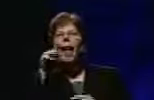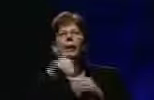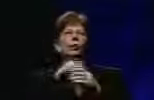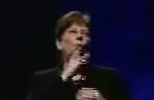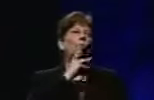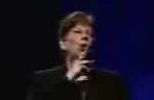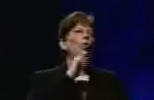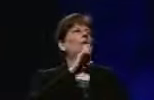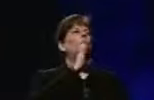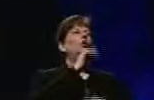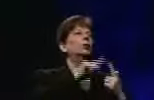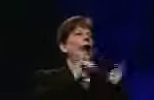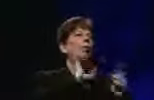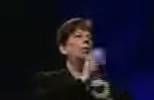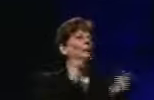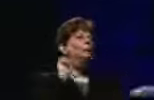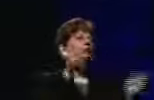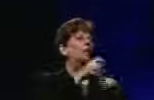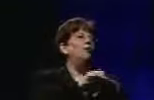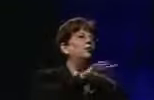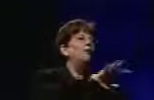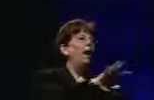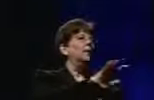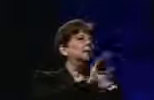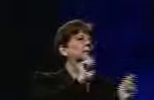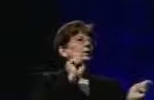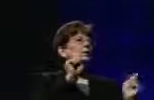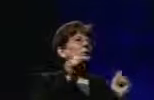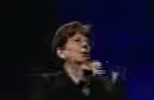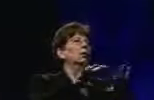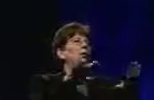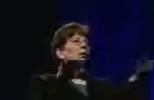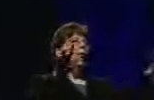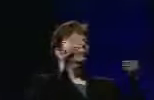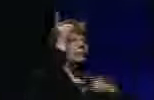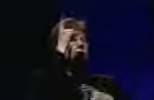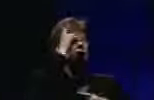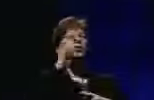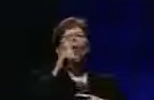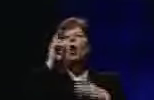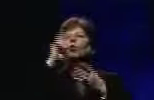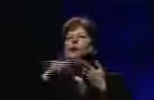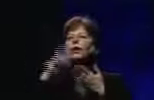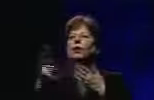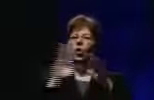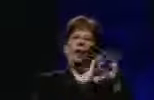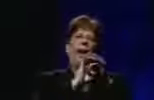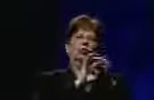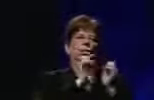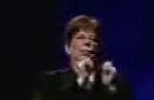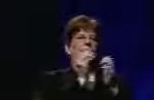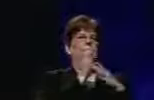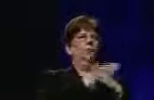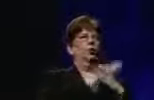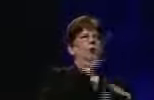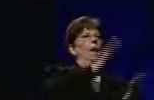talked about how climate change affects the movement of disease, or researched the connections between